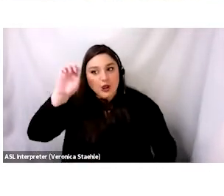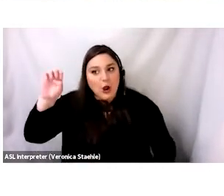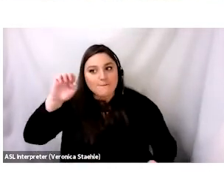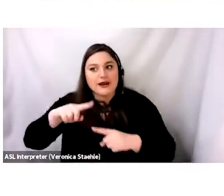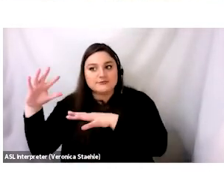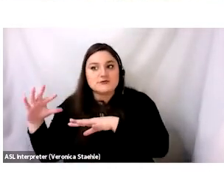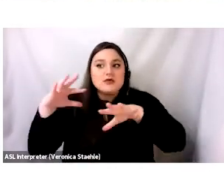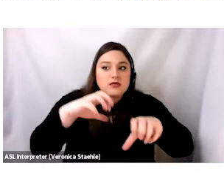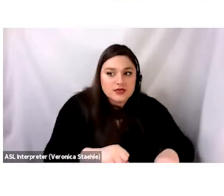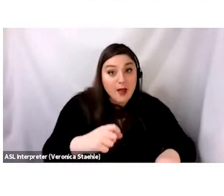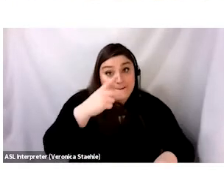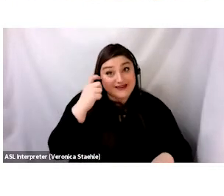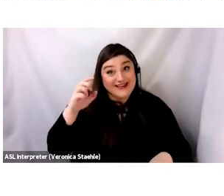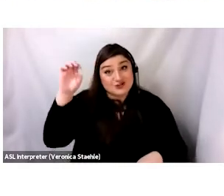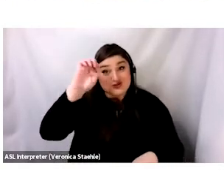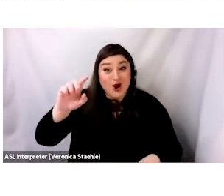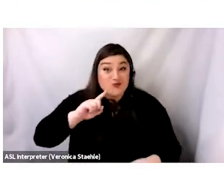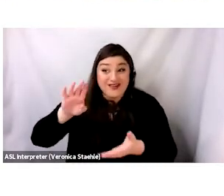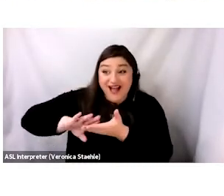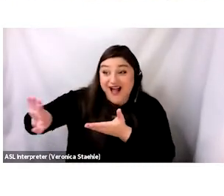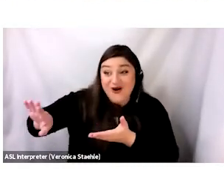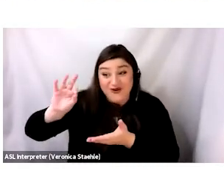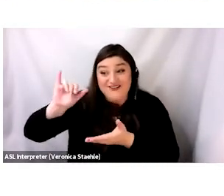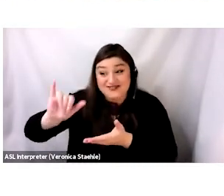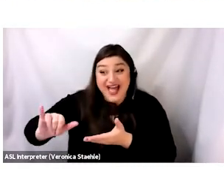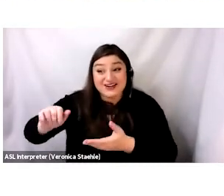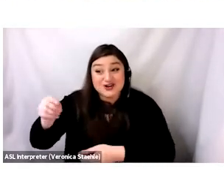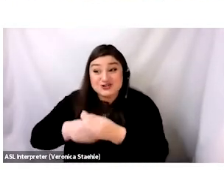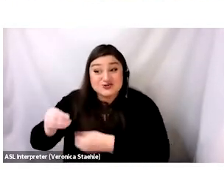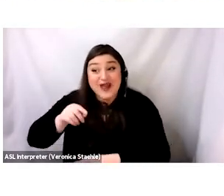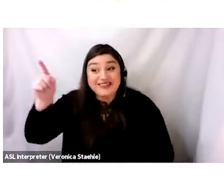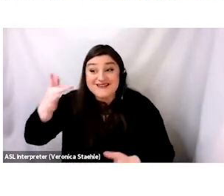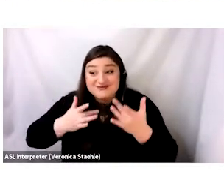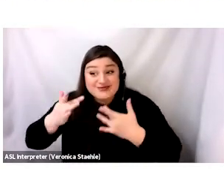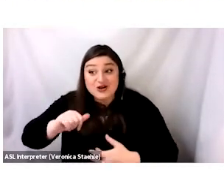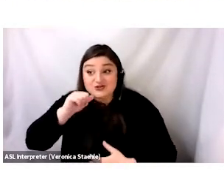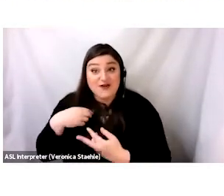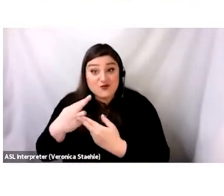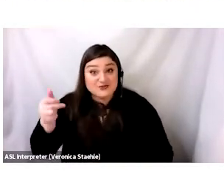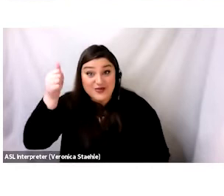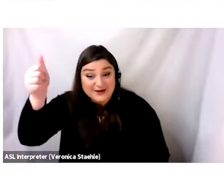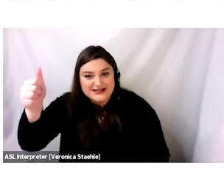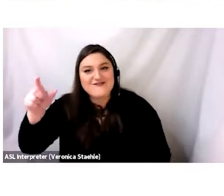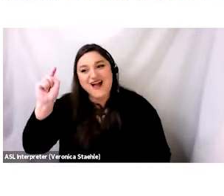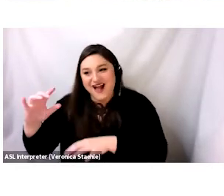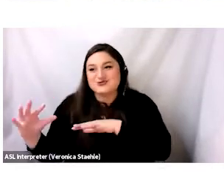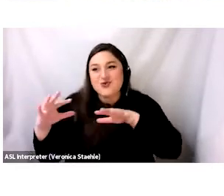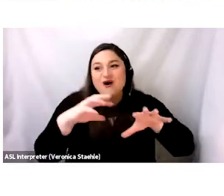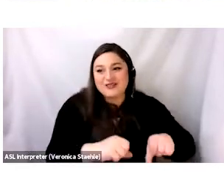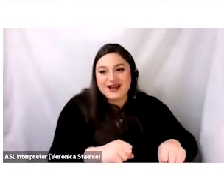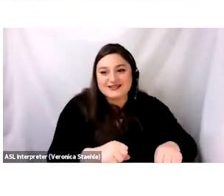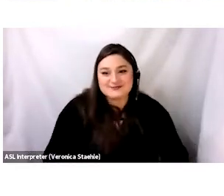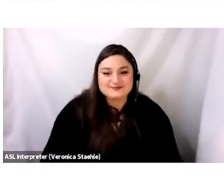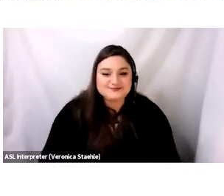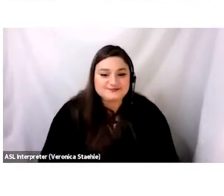was largely left out of because of their marginalization and lack of resources. So this map is